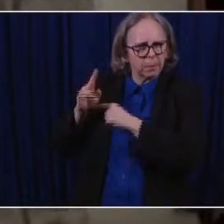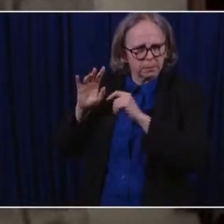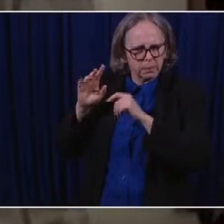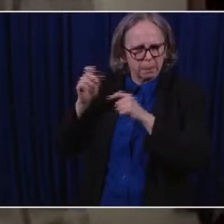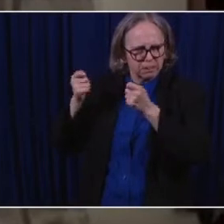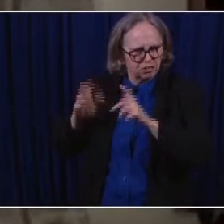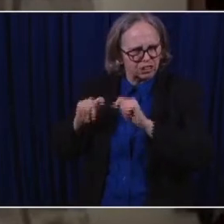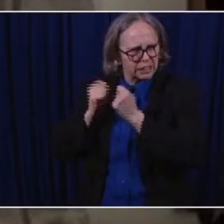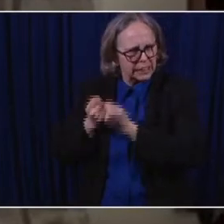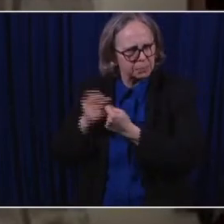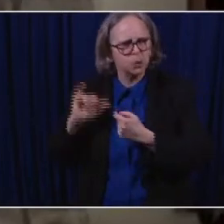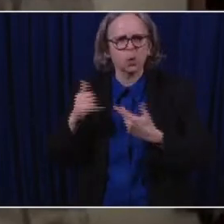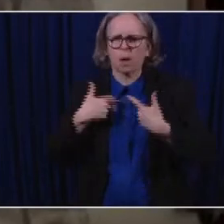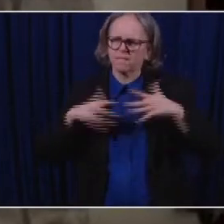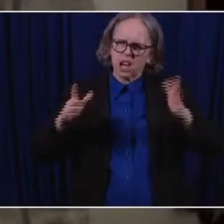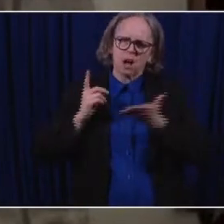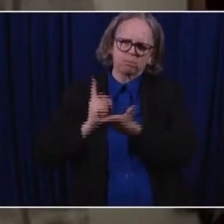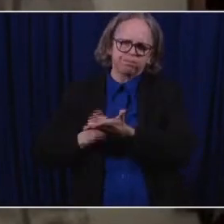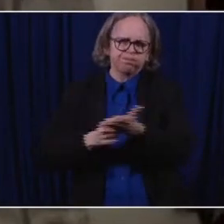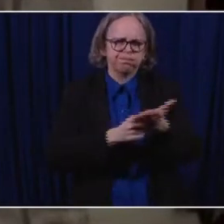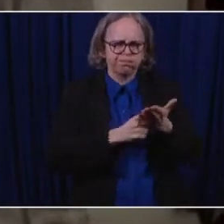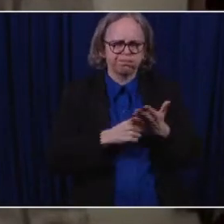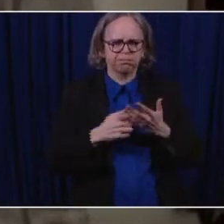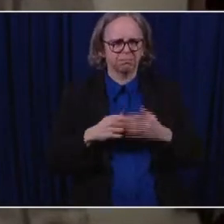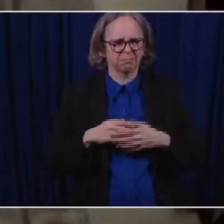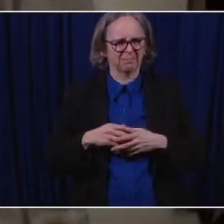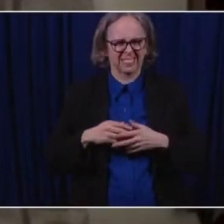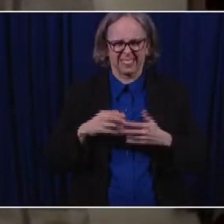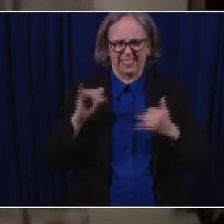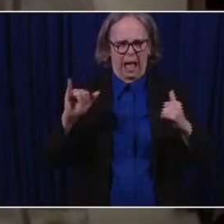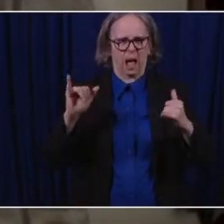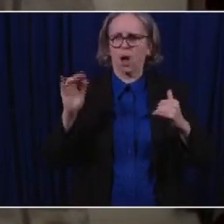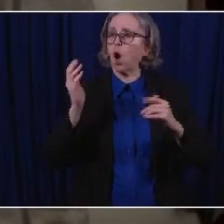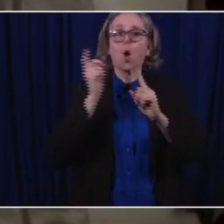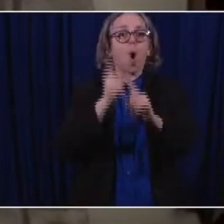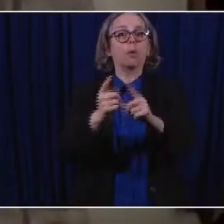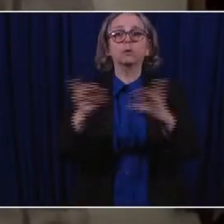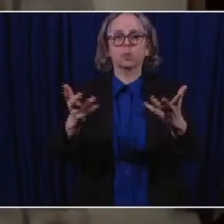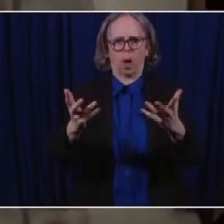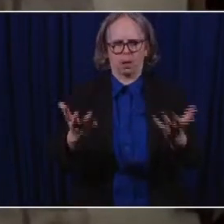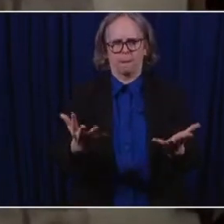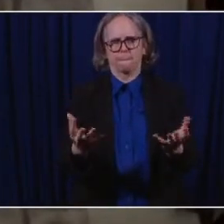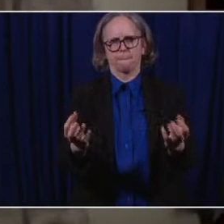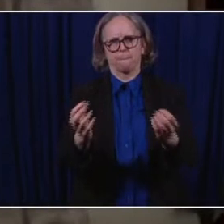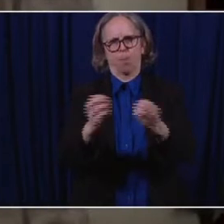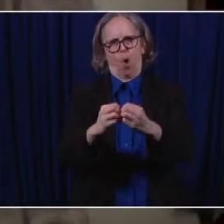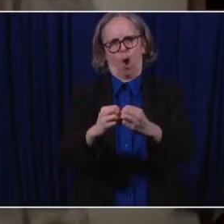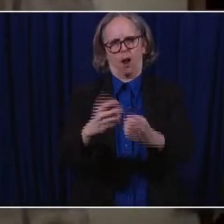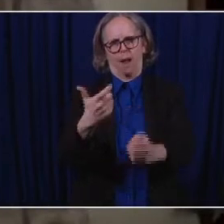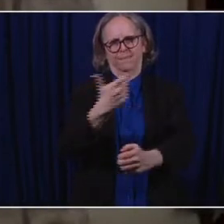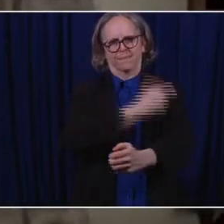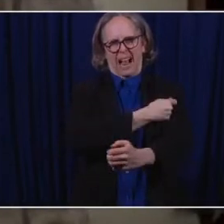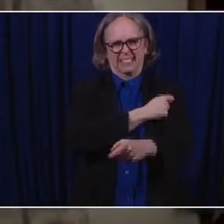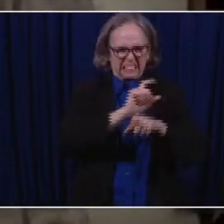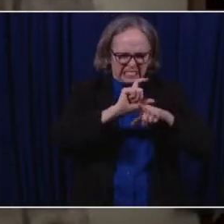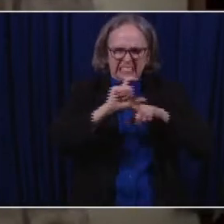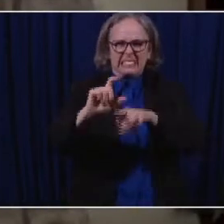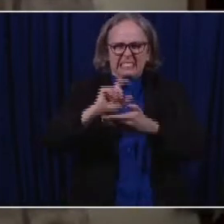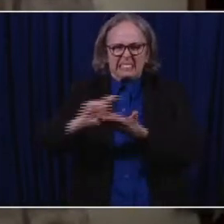everybody is trying to get more vaccine. I think the Trump administration tried to get more vaccine. I think the Biden administration is trying to get more